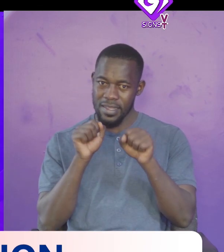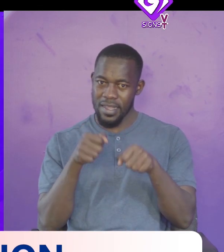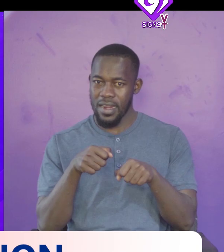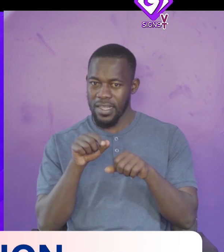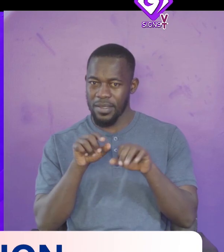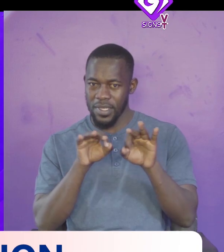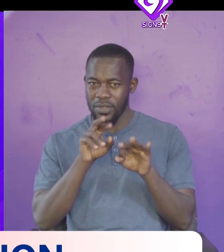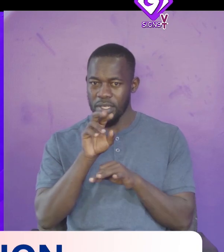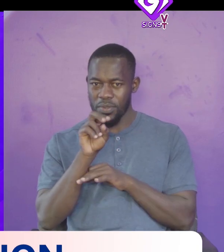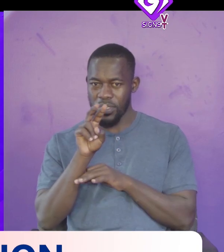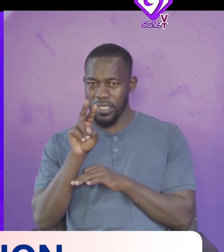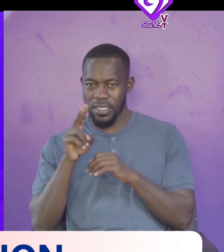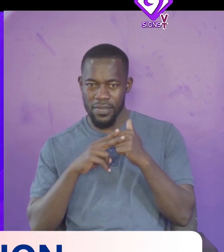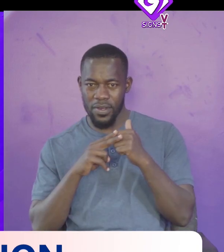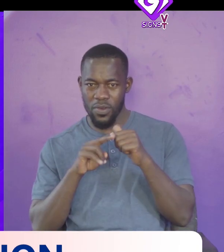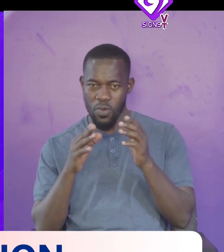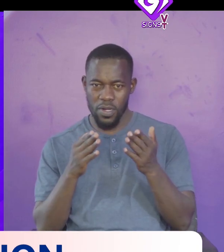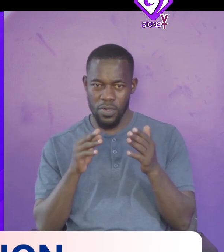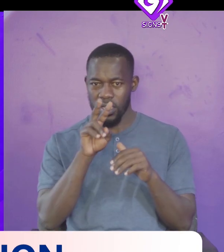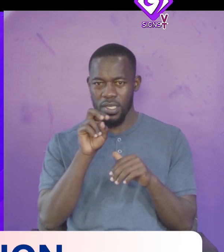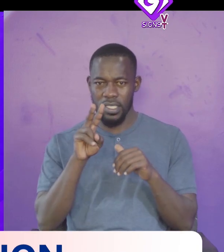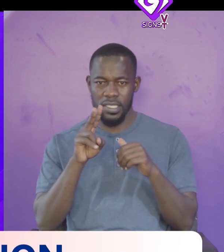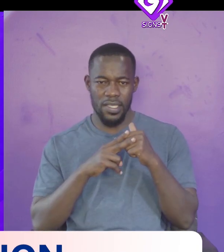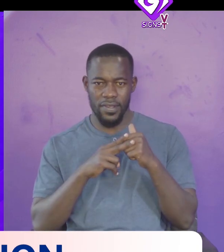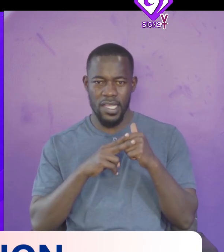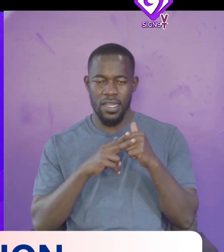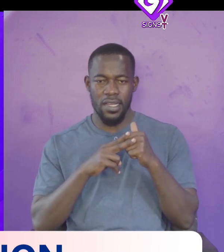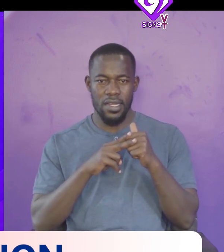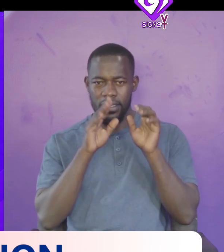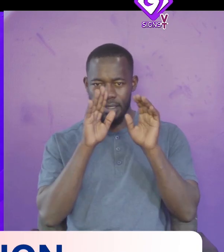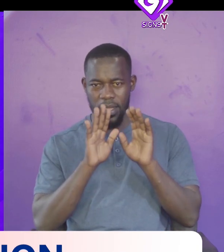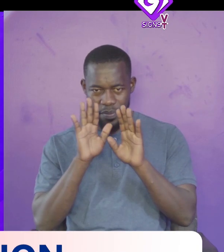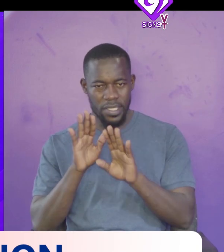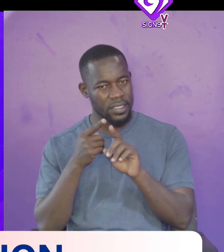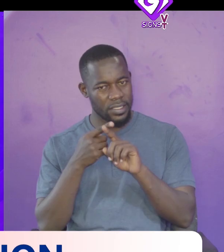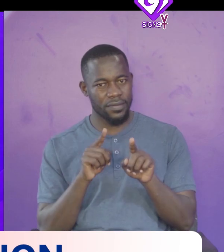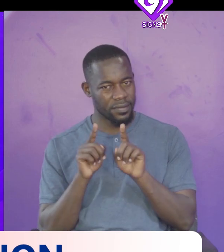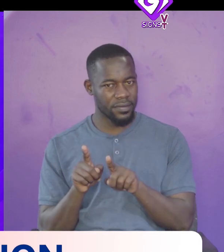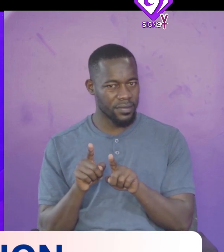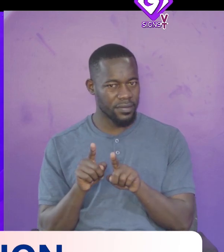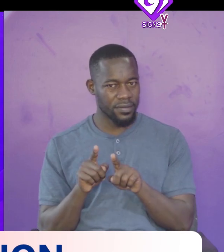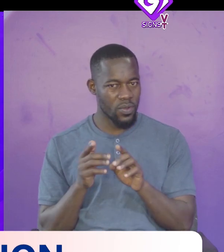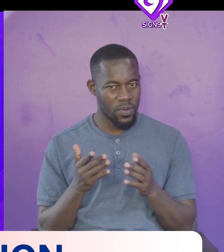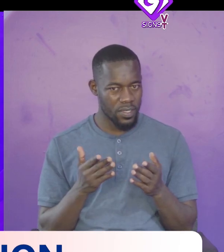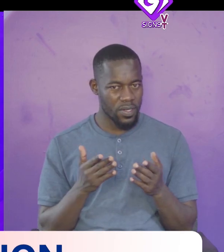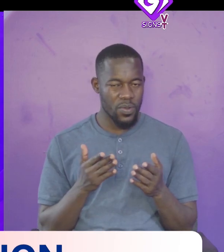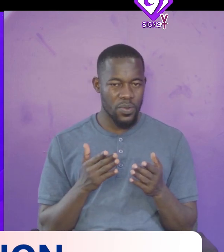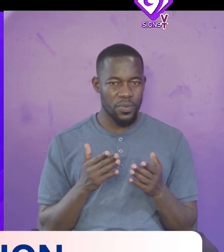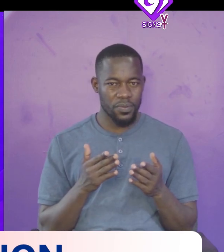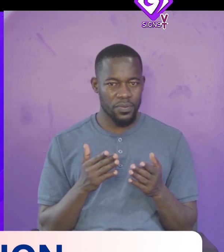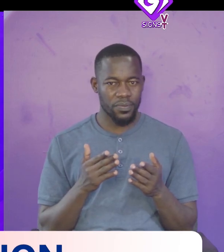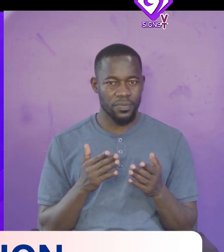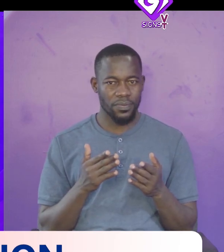you going to see a situation where the opposition wins and then come 2027, the government wins? I know I've rubbed a few